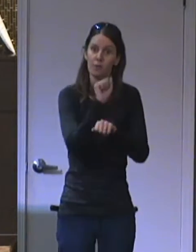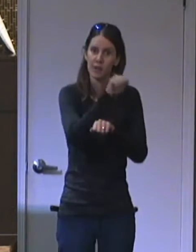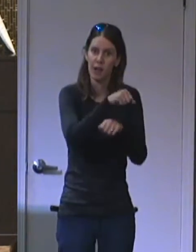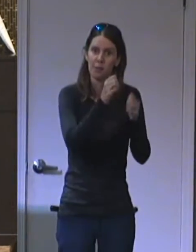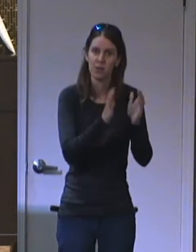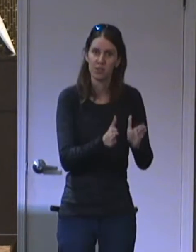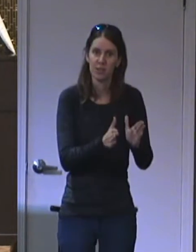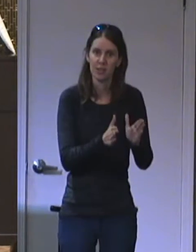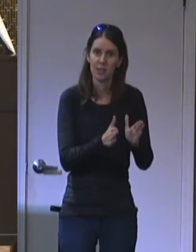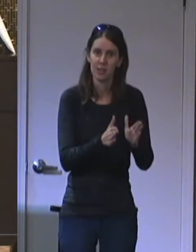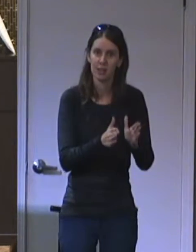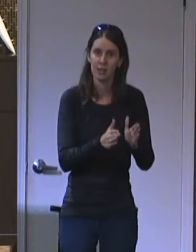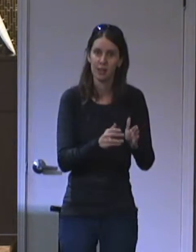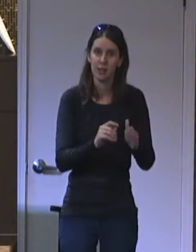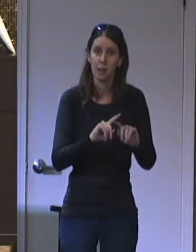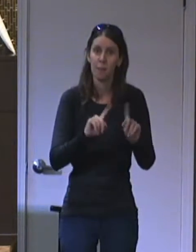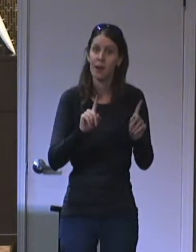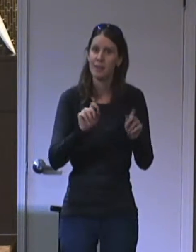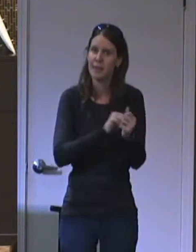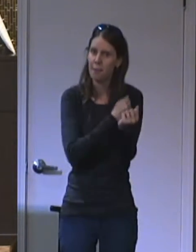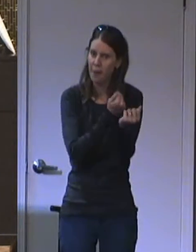But all of the power to overcome